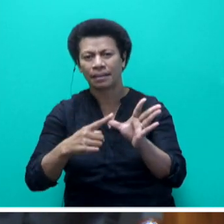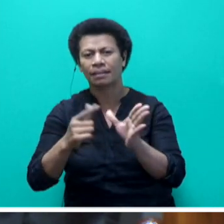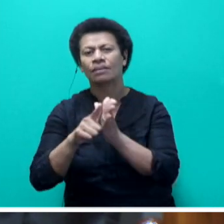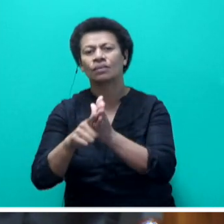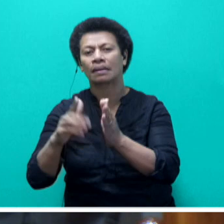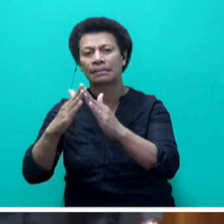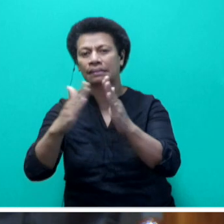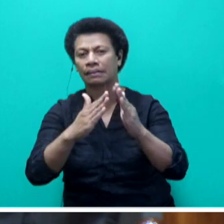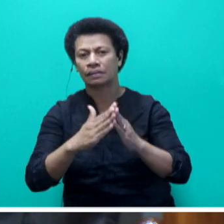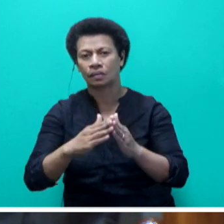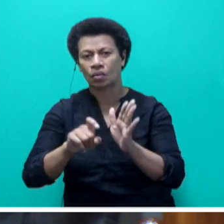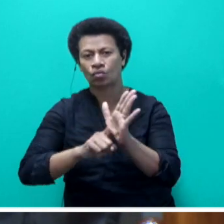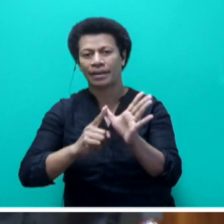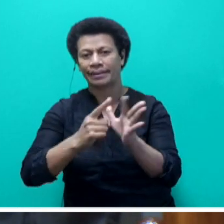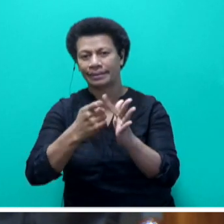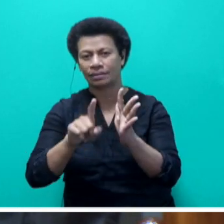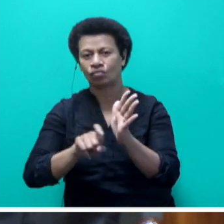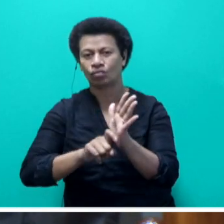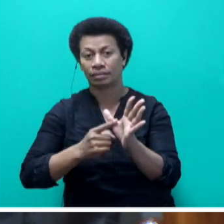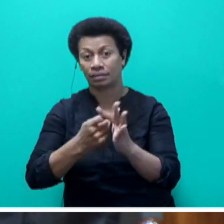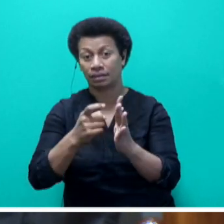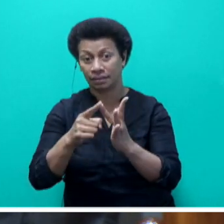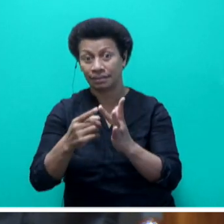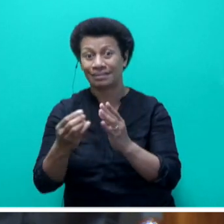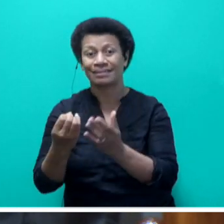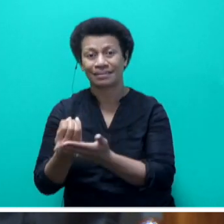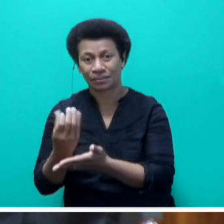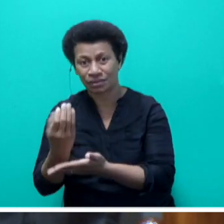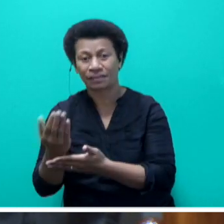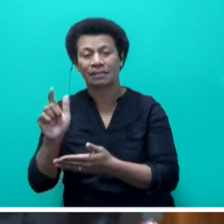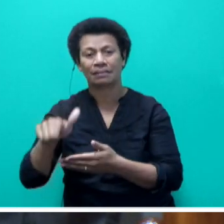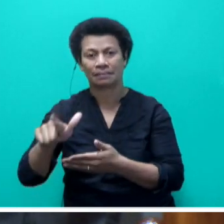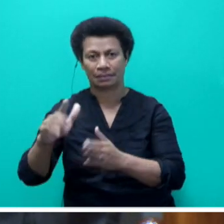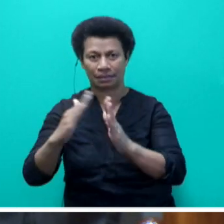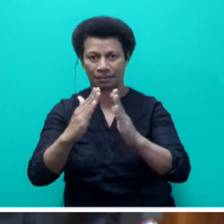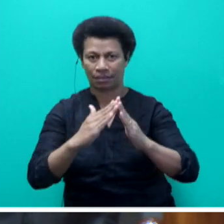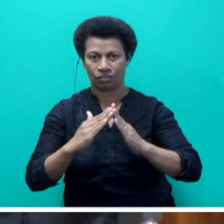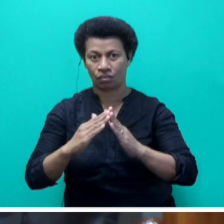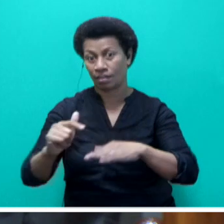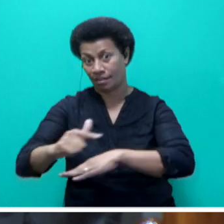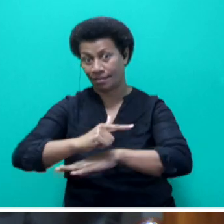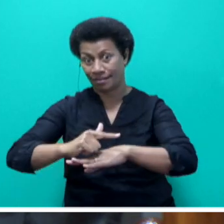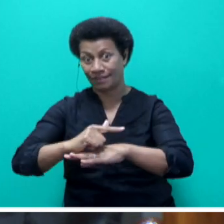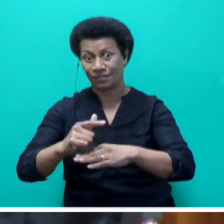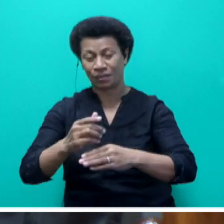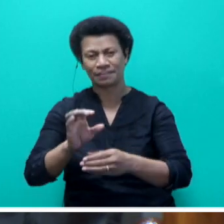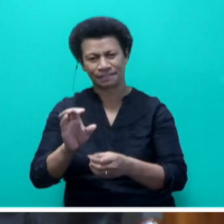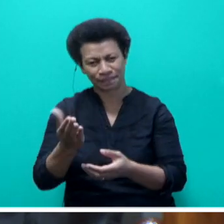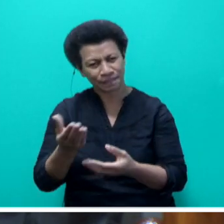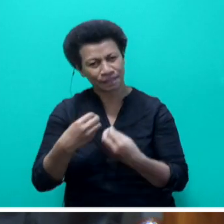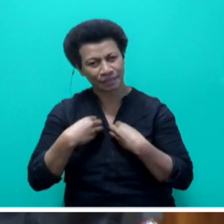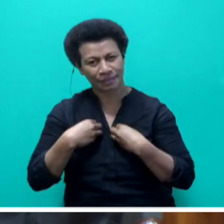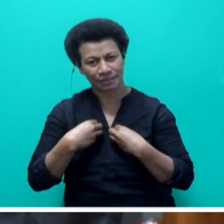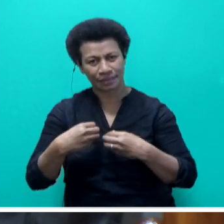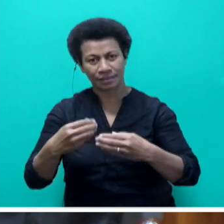Town, Rekiriki Town, Lambasa Town, and Savsava Town, sir. In the interest of time, I won't go out and read out all the specific areas, sir, which have